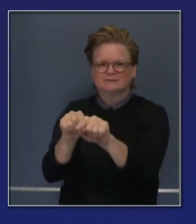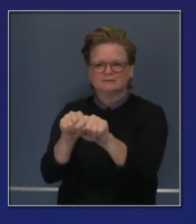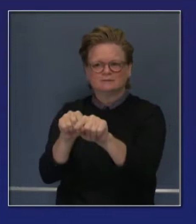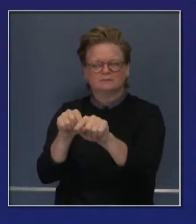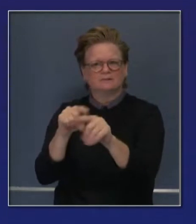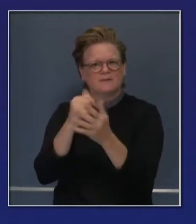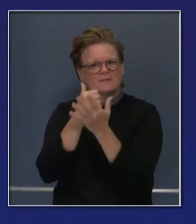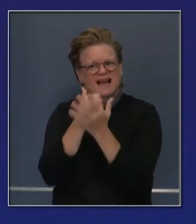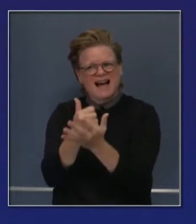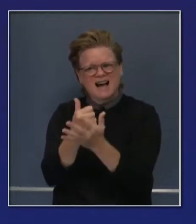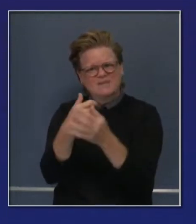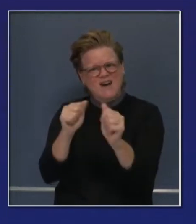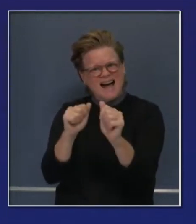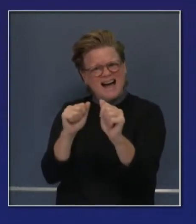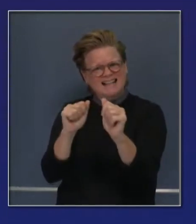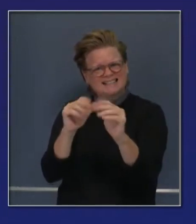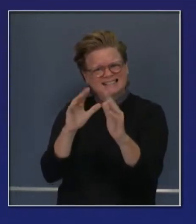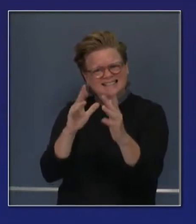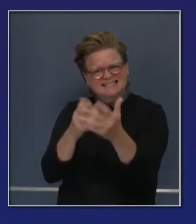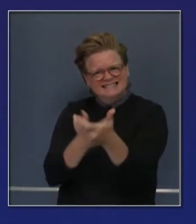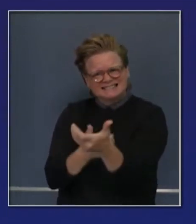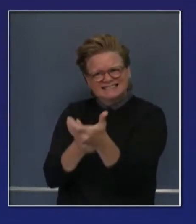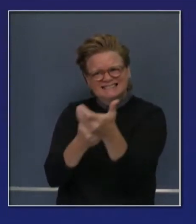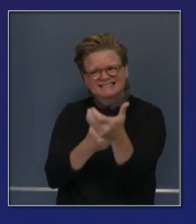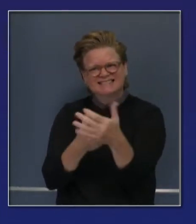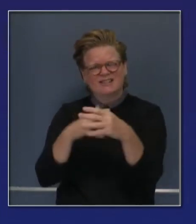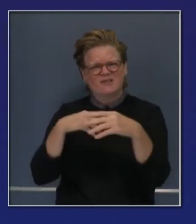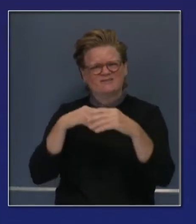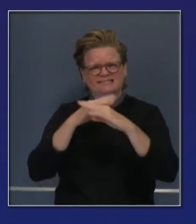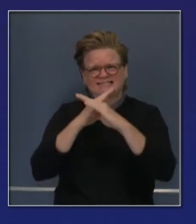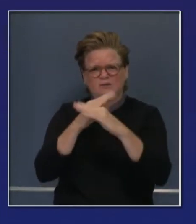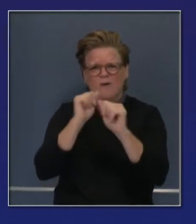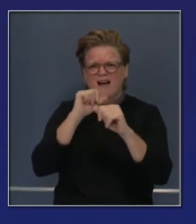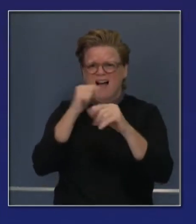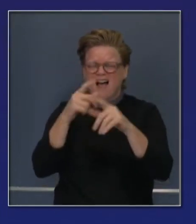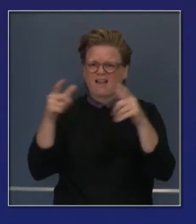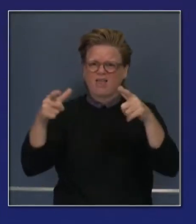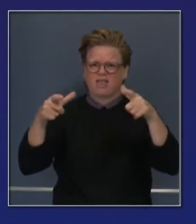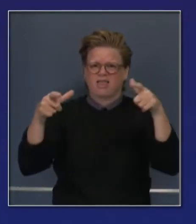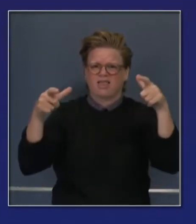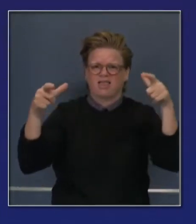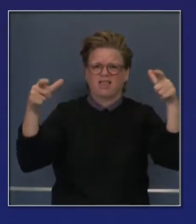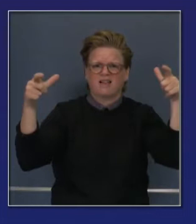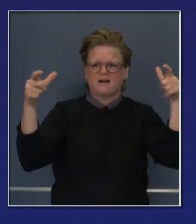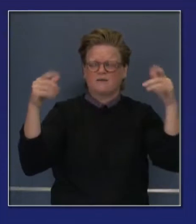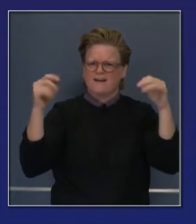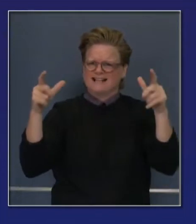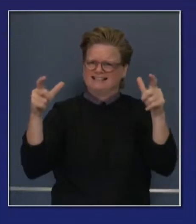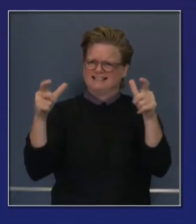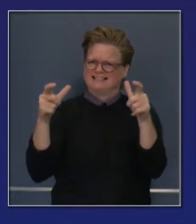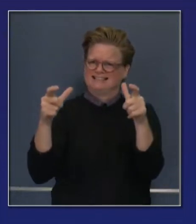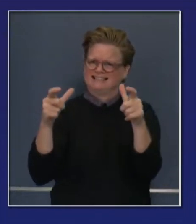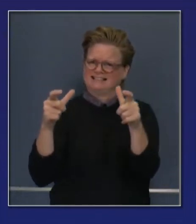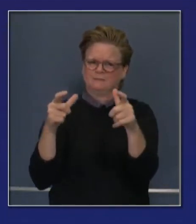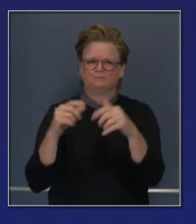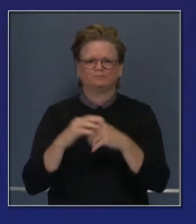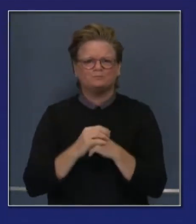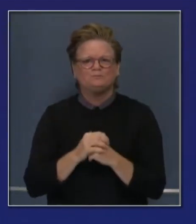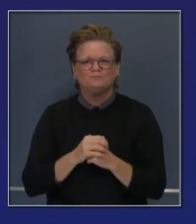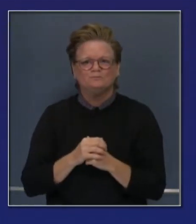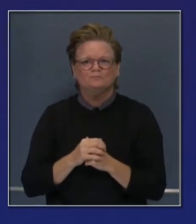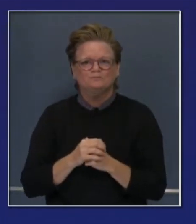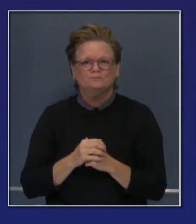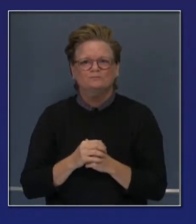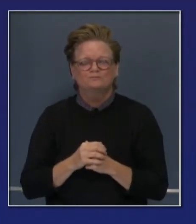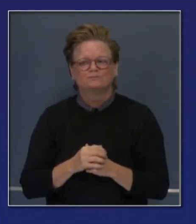make progress despite those containment numbers, again, being very stubborn. Speaking of stubborn, the containment numbers